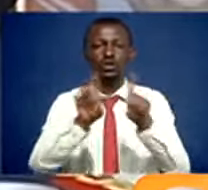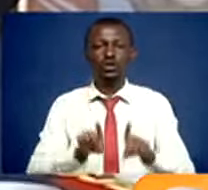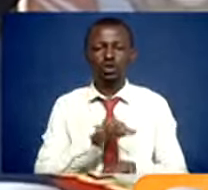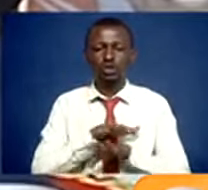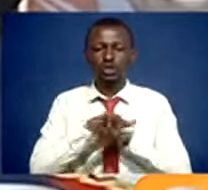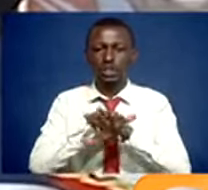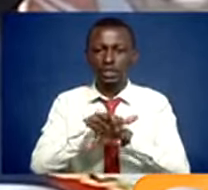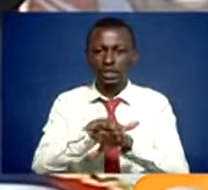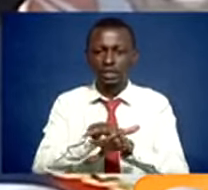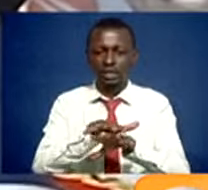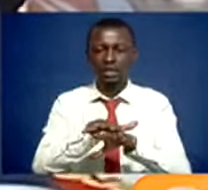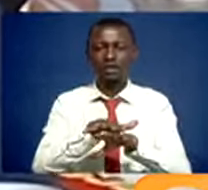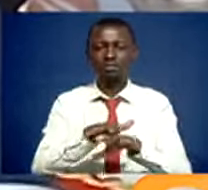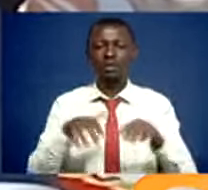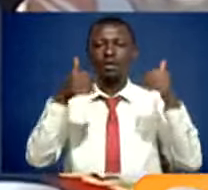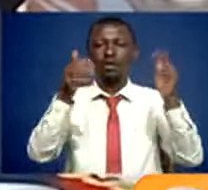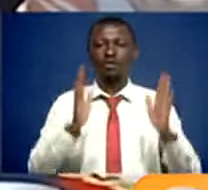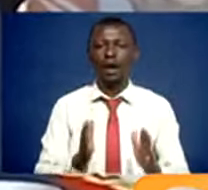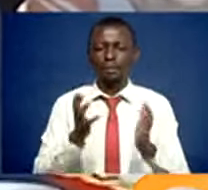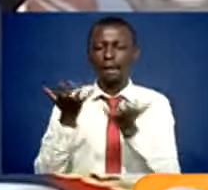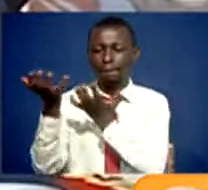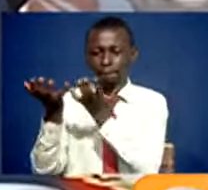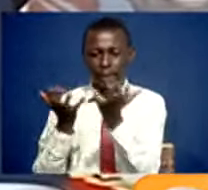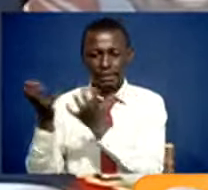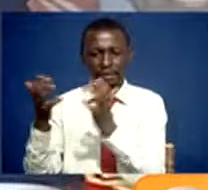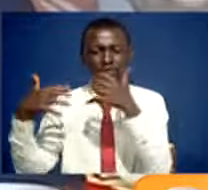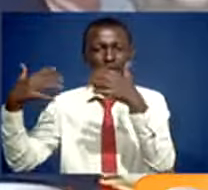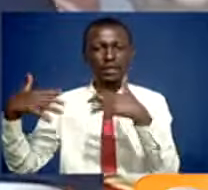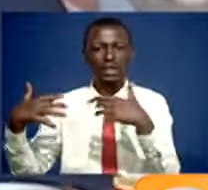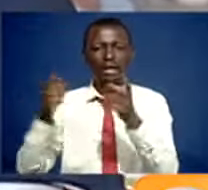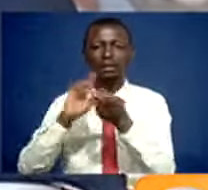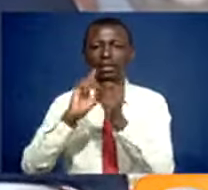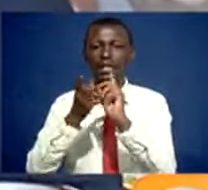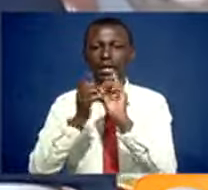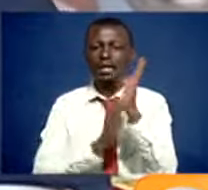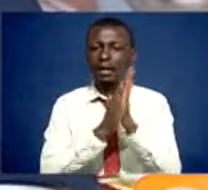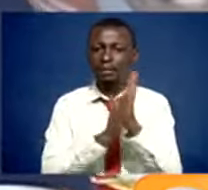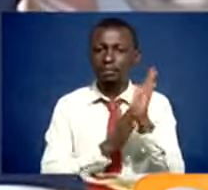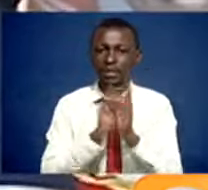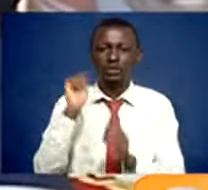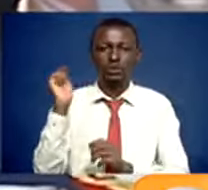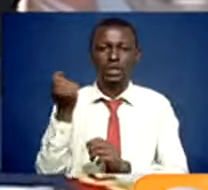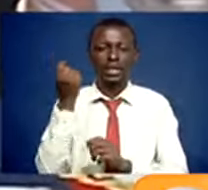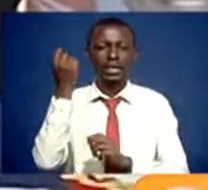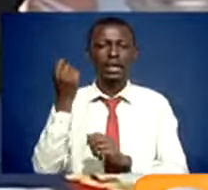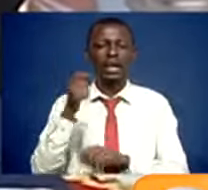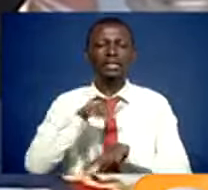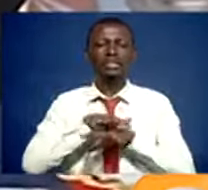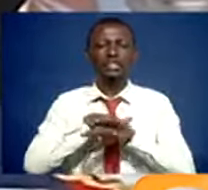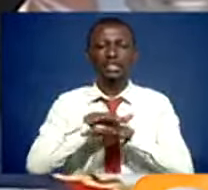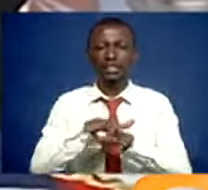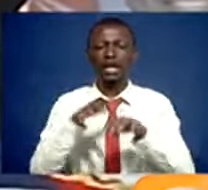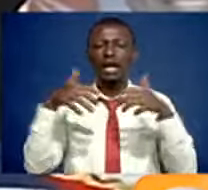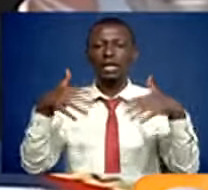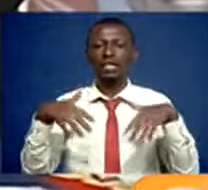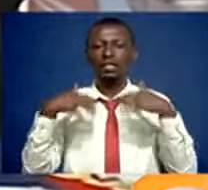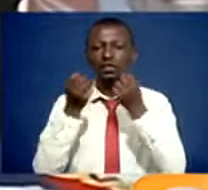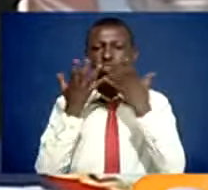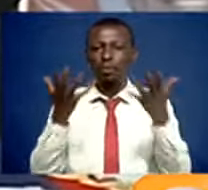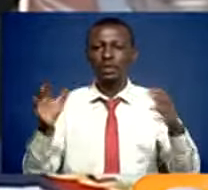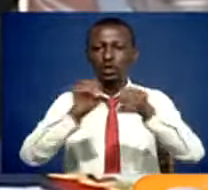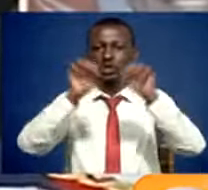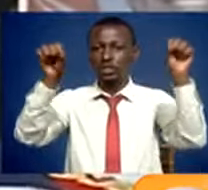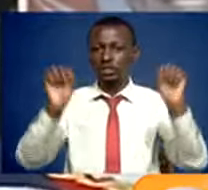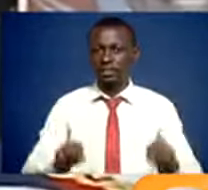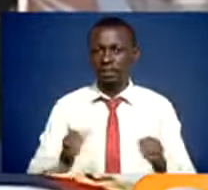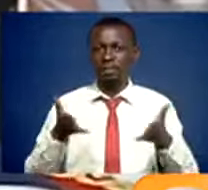farmers and agripreneurs database into the Kenya Integrated Agriculture Information System. As we